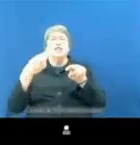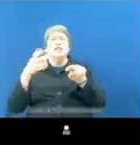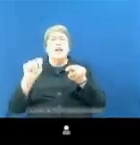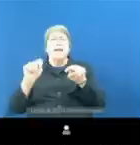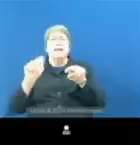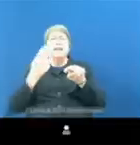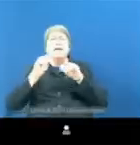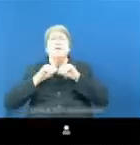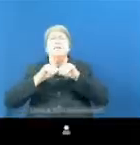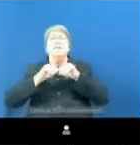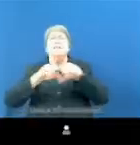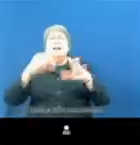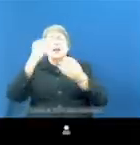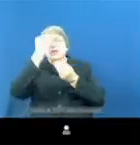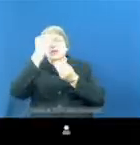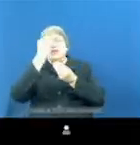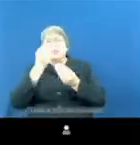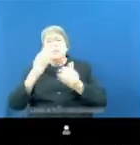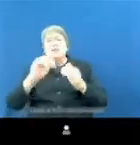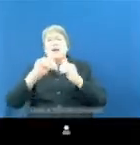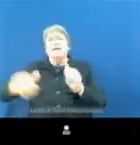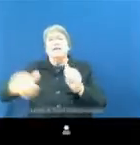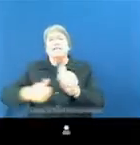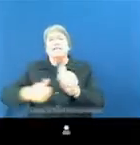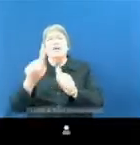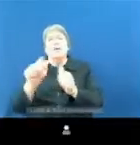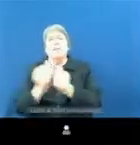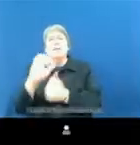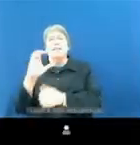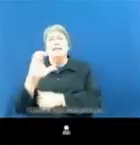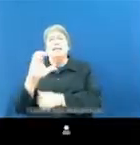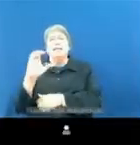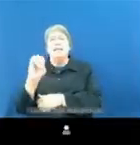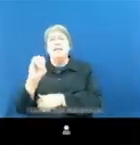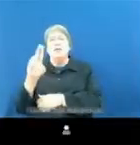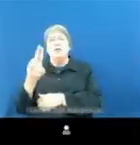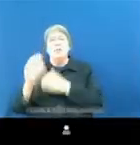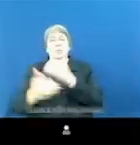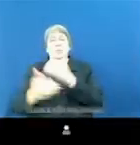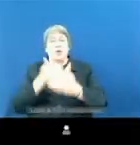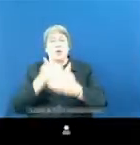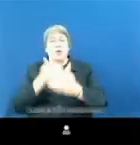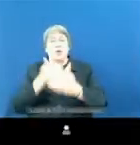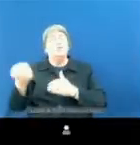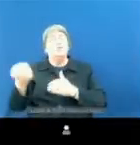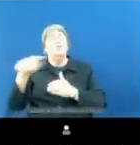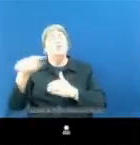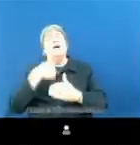to follow up with the CEU process. Everyone have a good night.